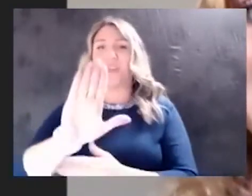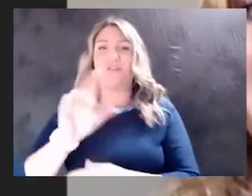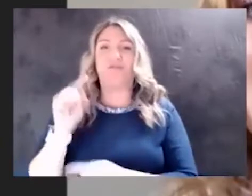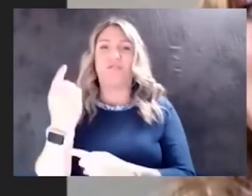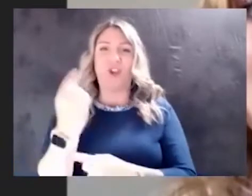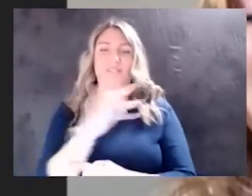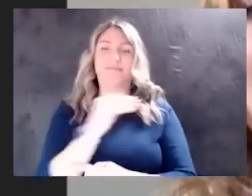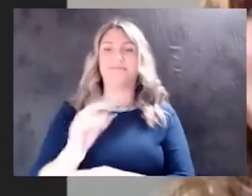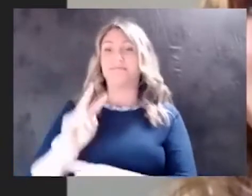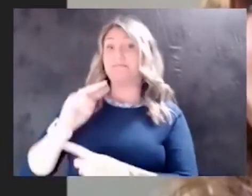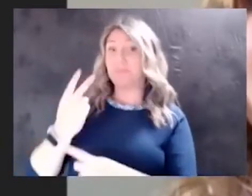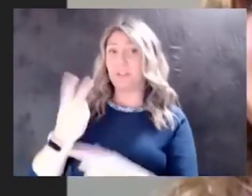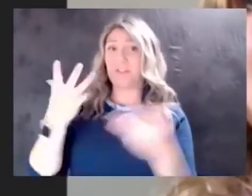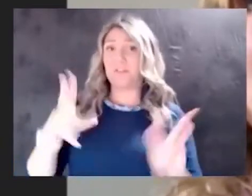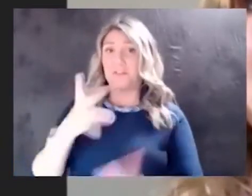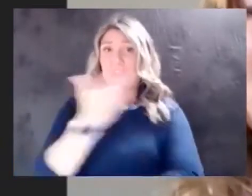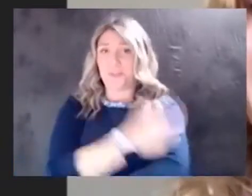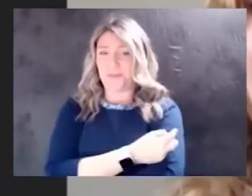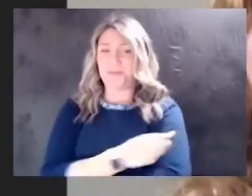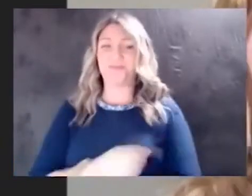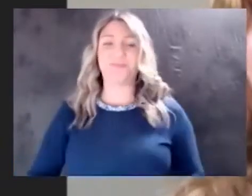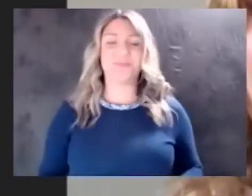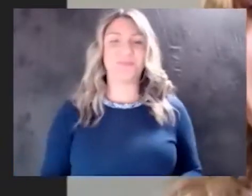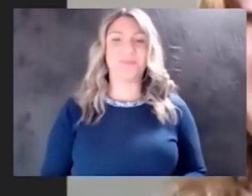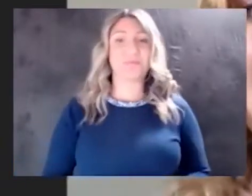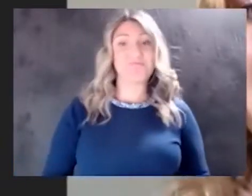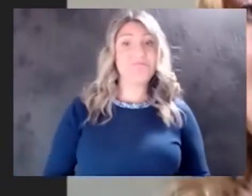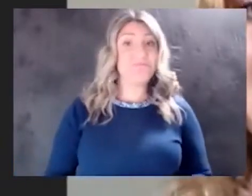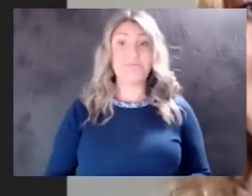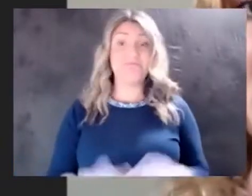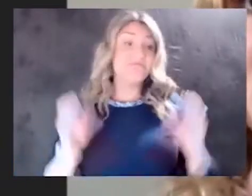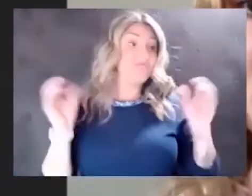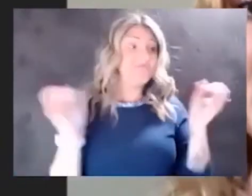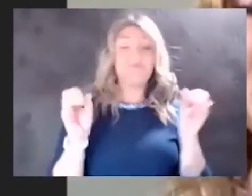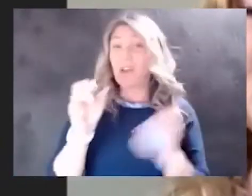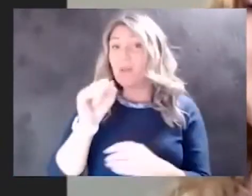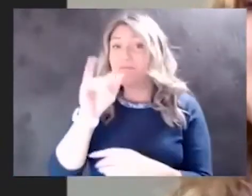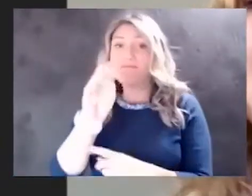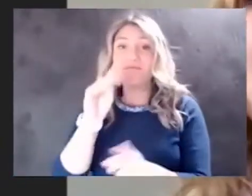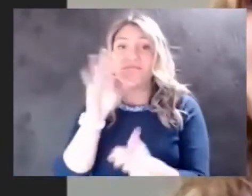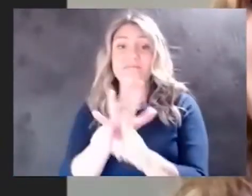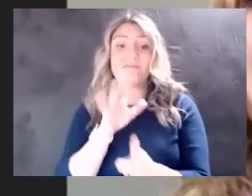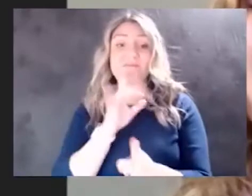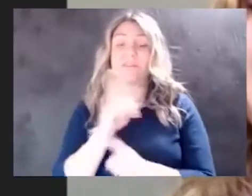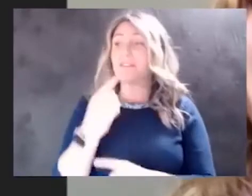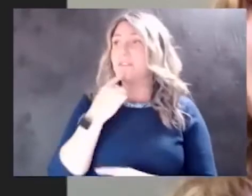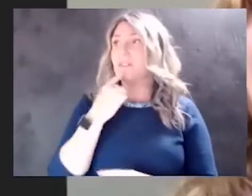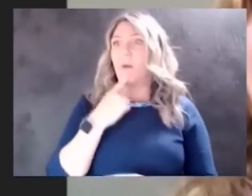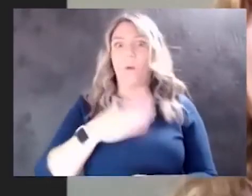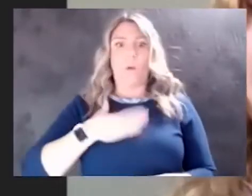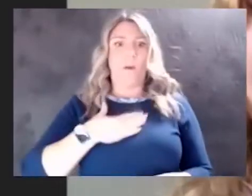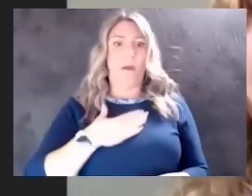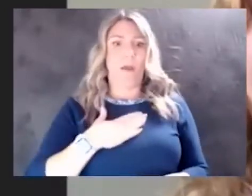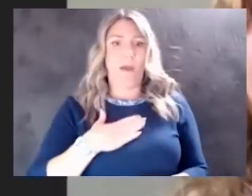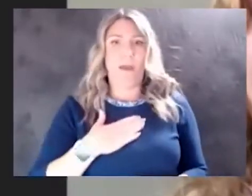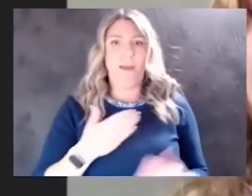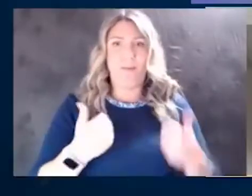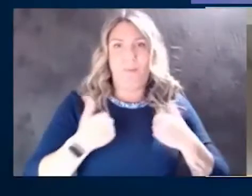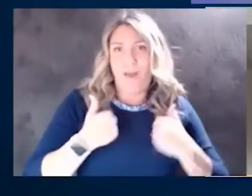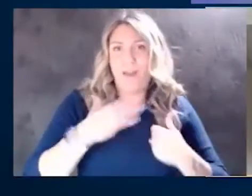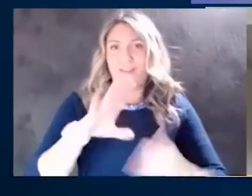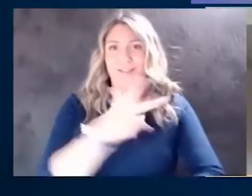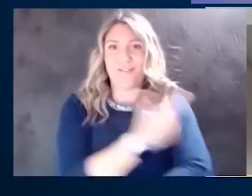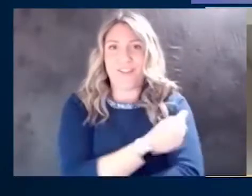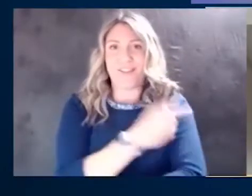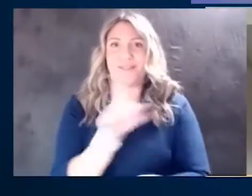second shots, and they didn't really have any side effects either. And they definitely said that they were glad they got it too. All right.